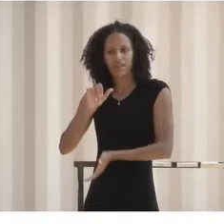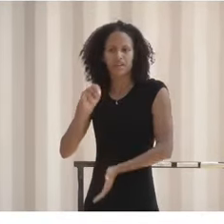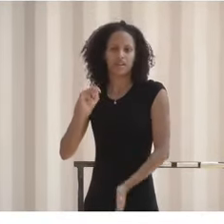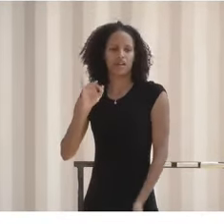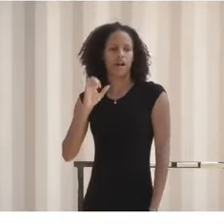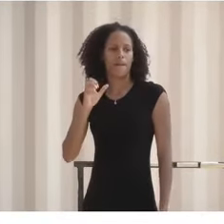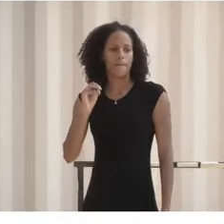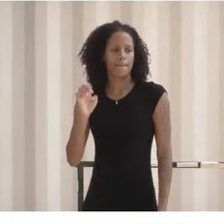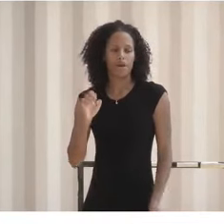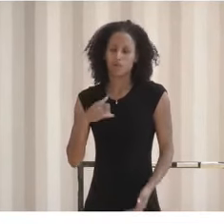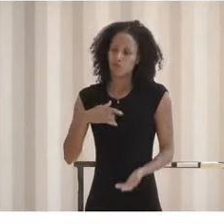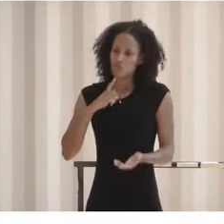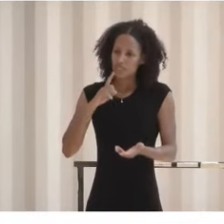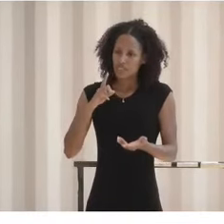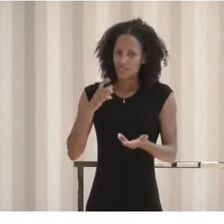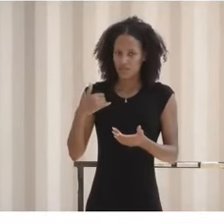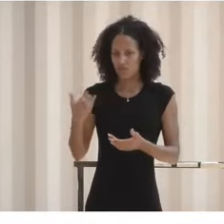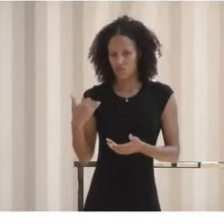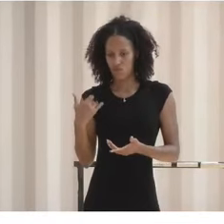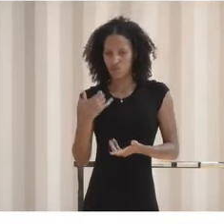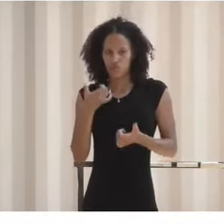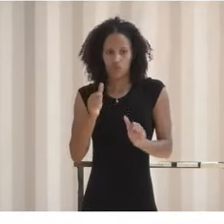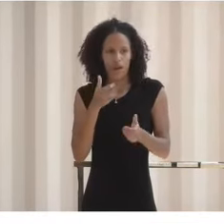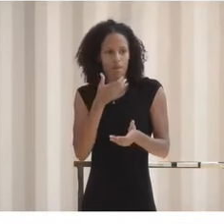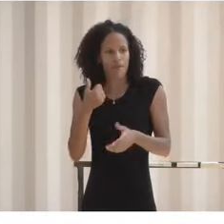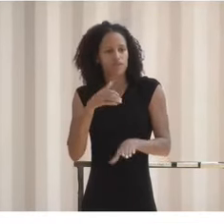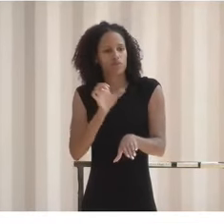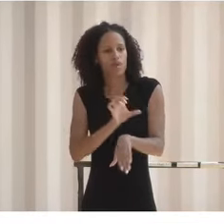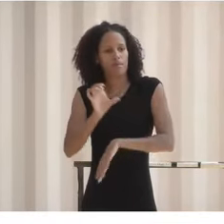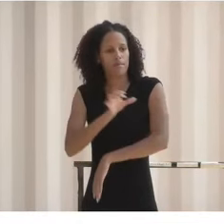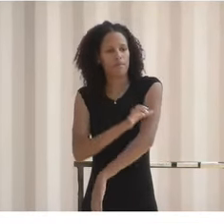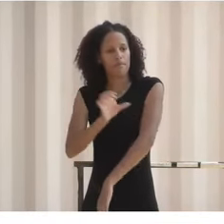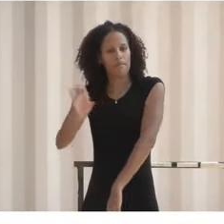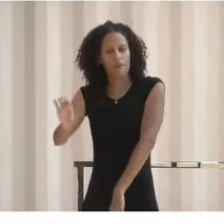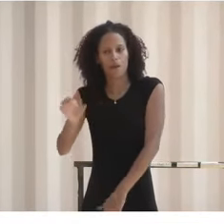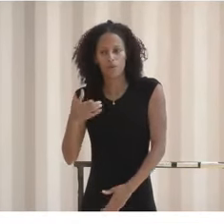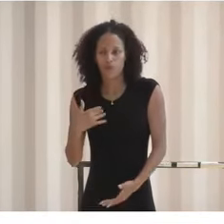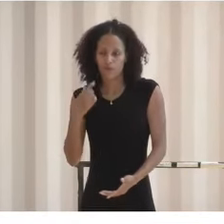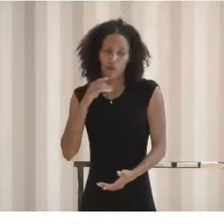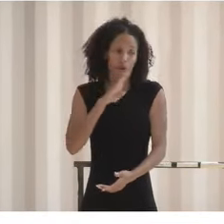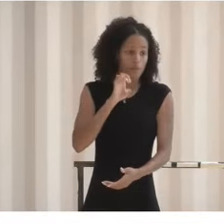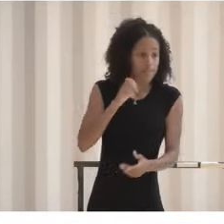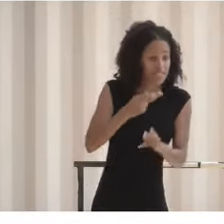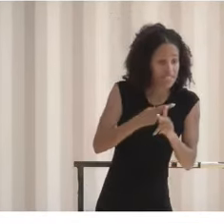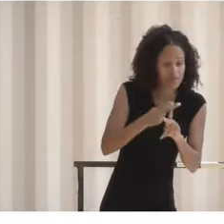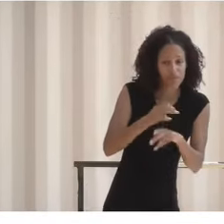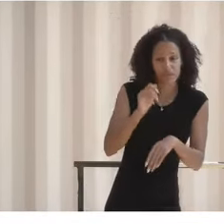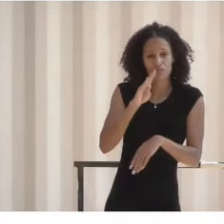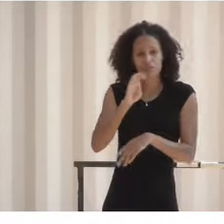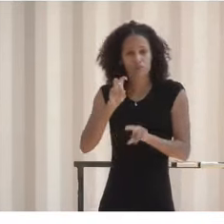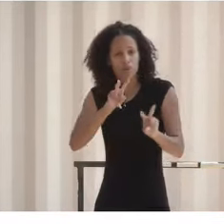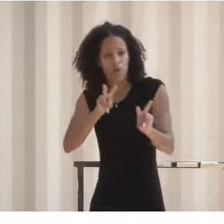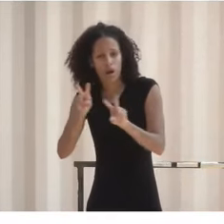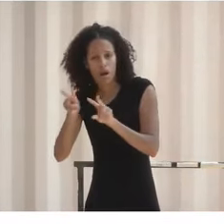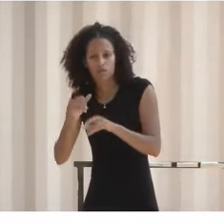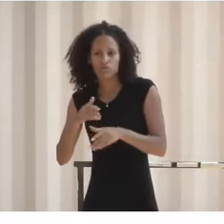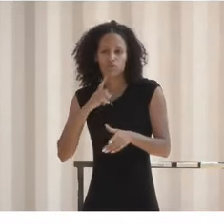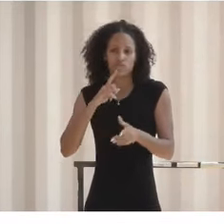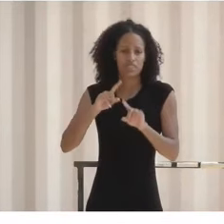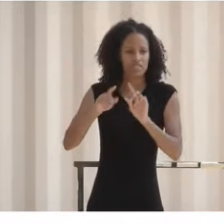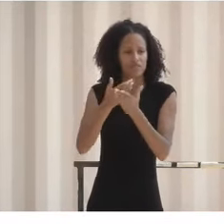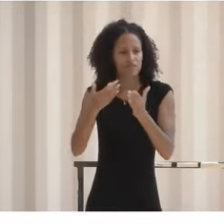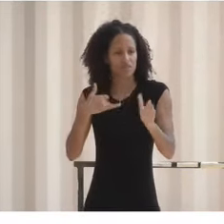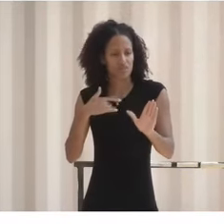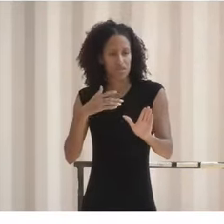and youth, empowering them in different areas, from beekeeping to beadwork, like the pieces I'm wearing